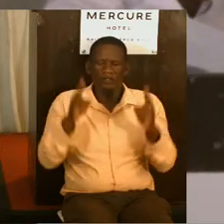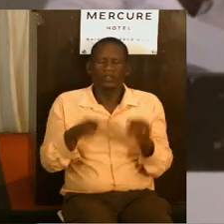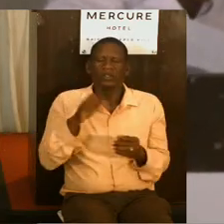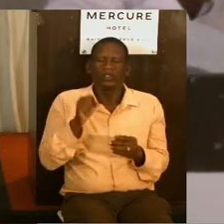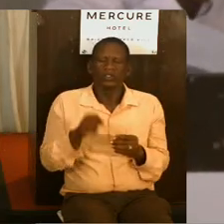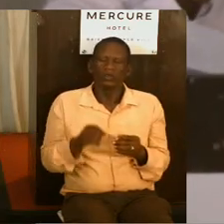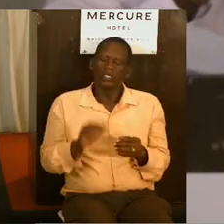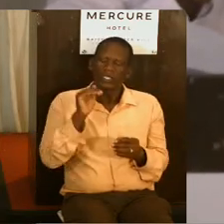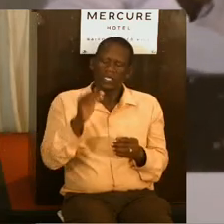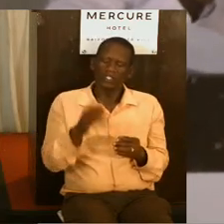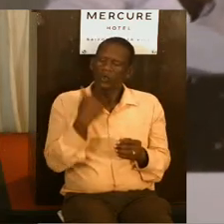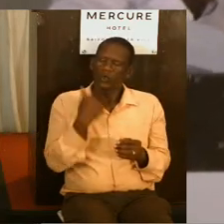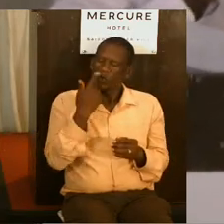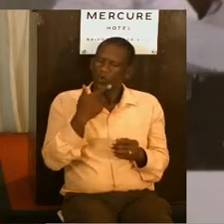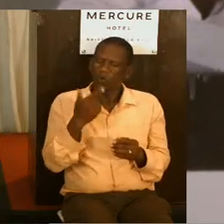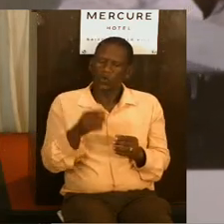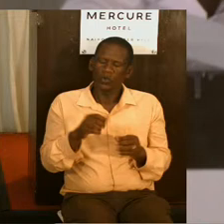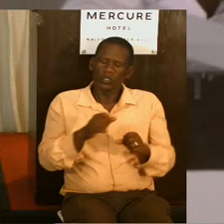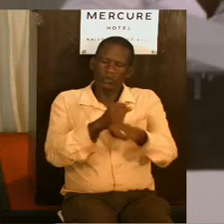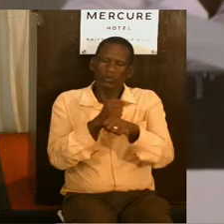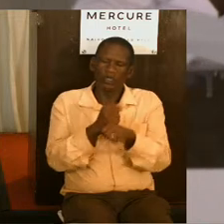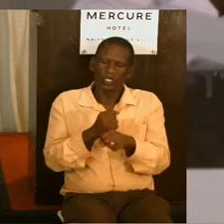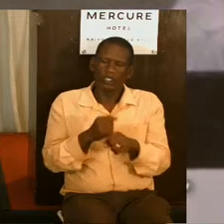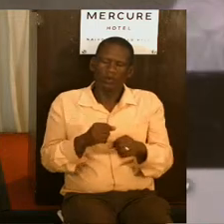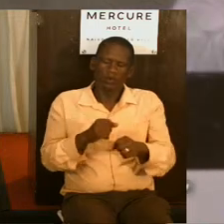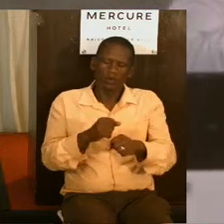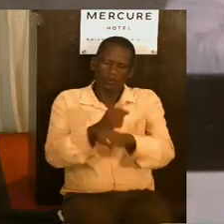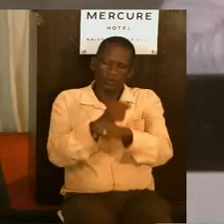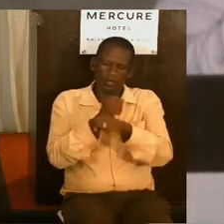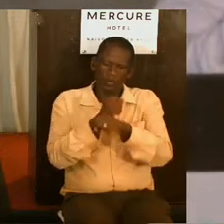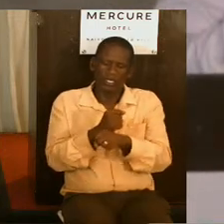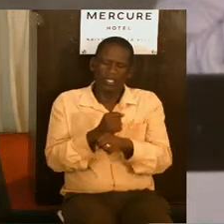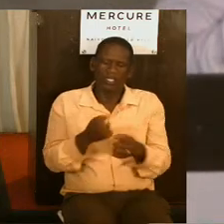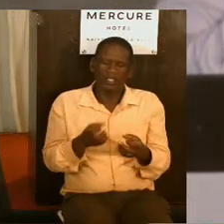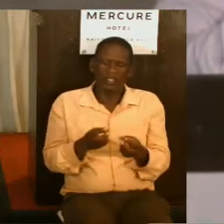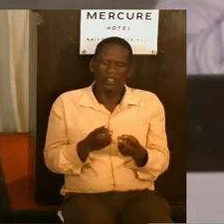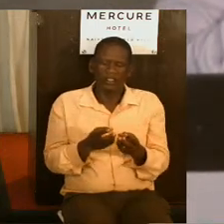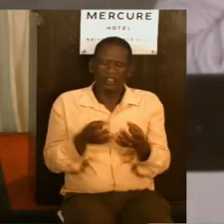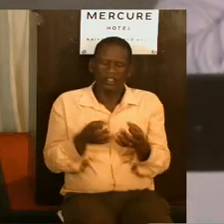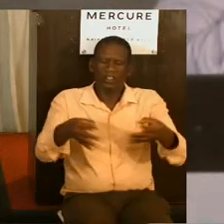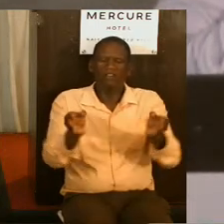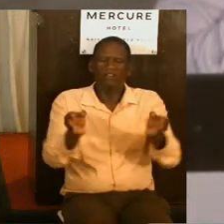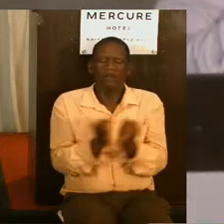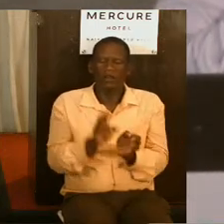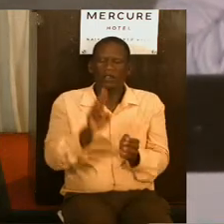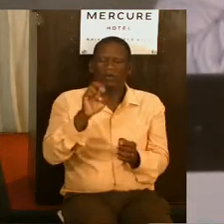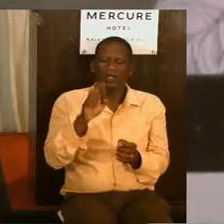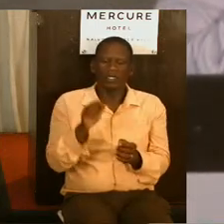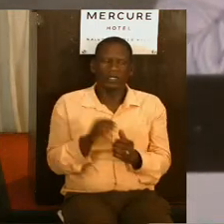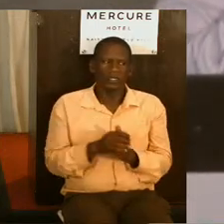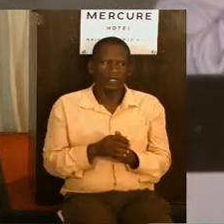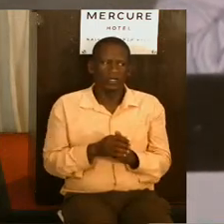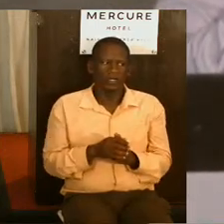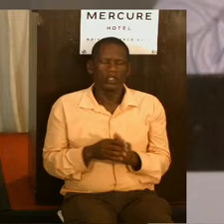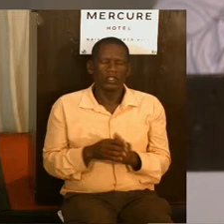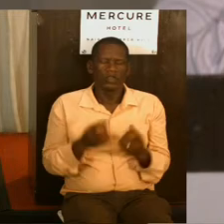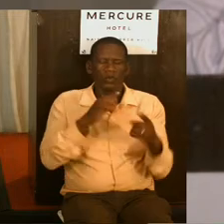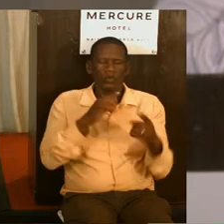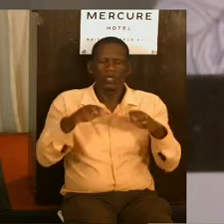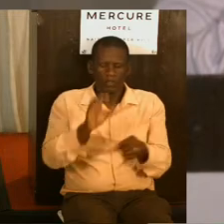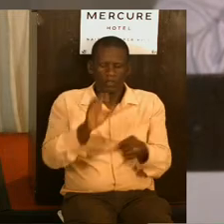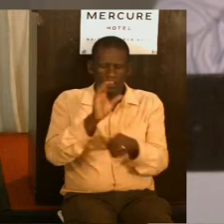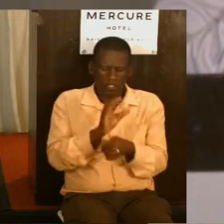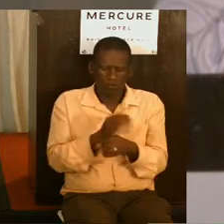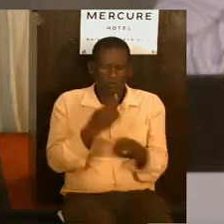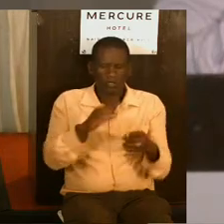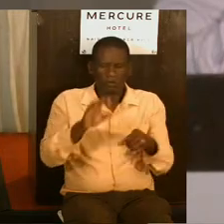so she's asking who is protecting or guarding the family unit we are talking about the